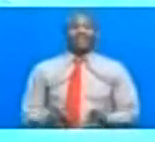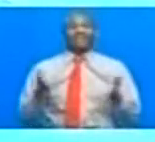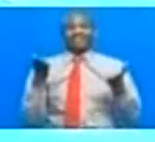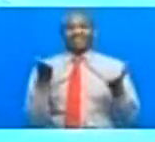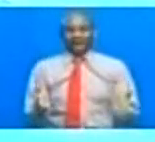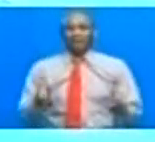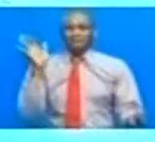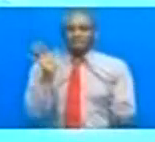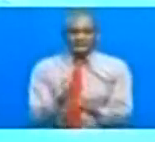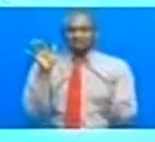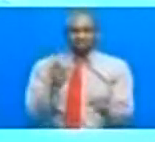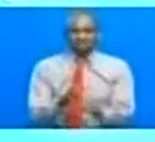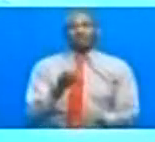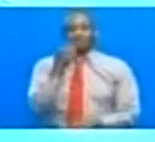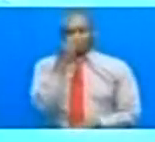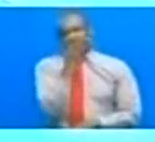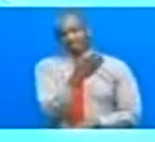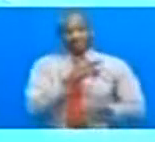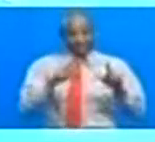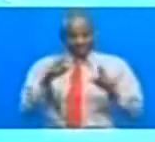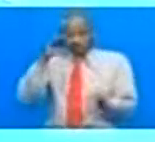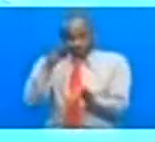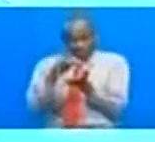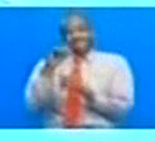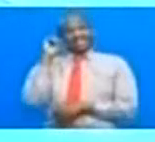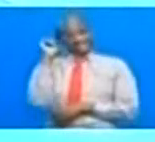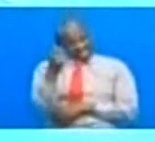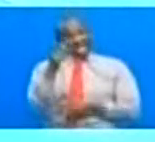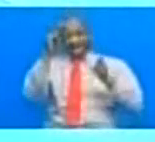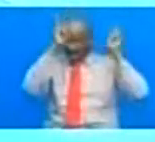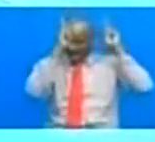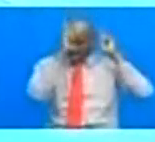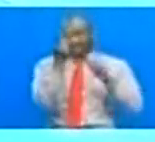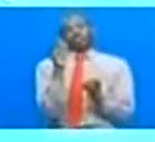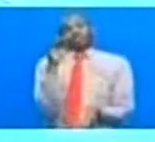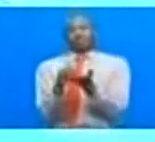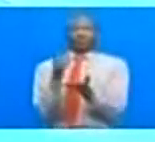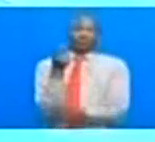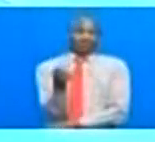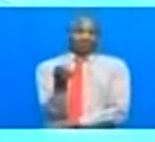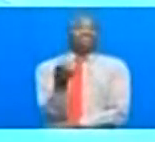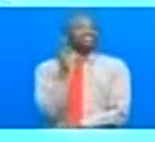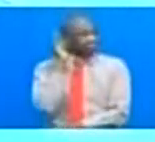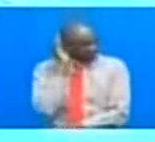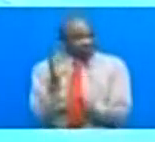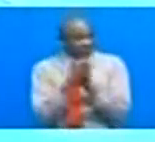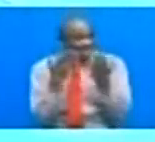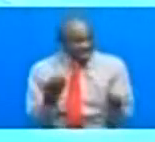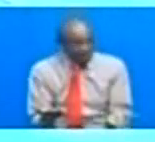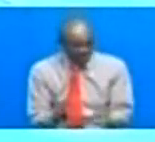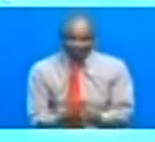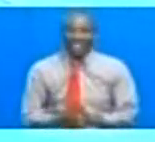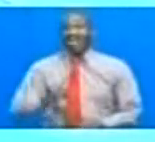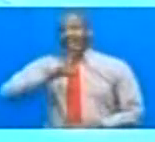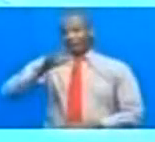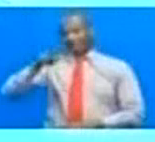All right, so there's plenty in Galana, but a shortage in Kenya's Kakamega County. Listen to this one. Now, that county may